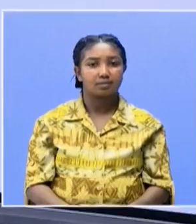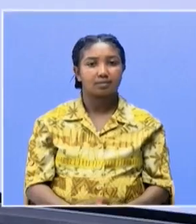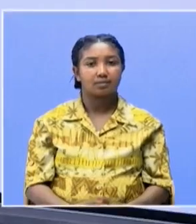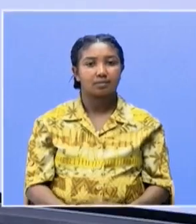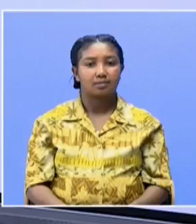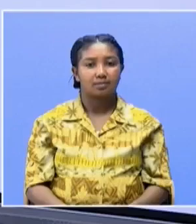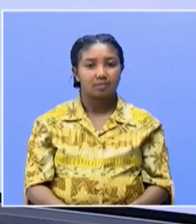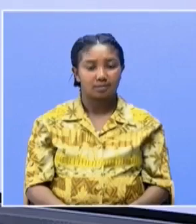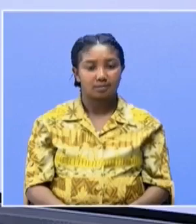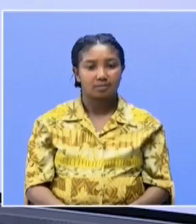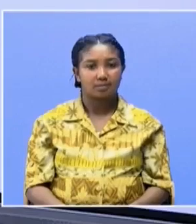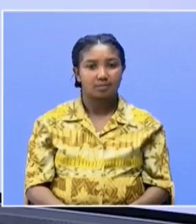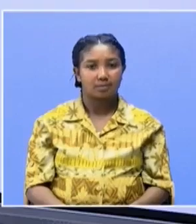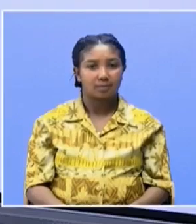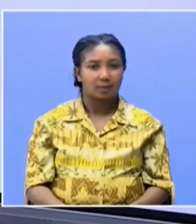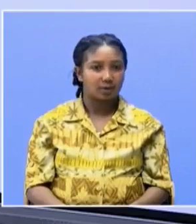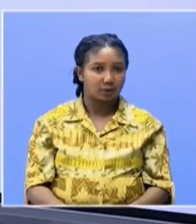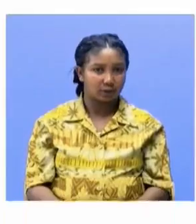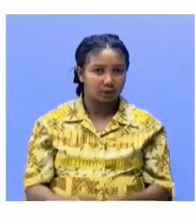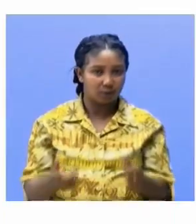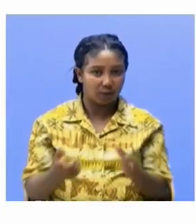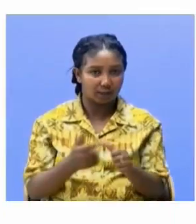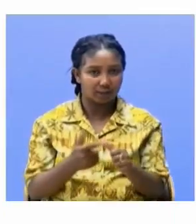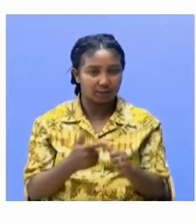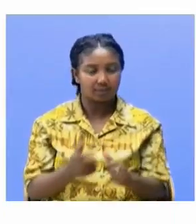All right. 1.